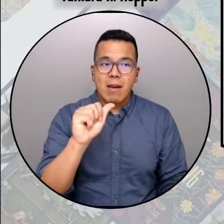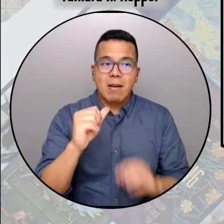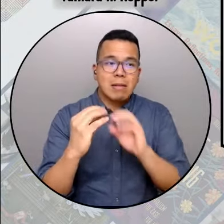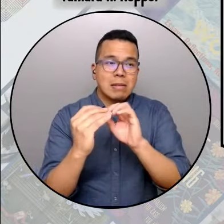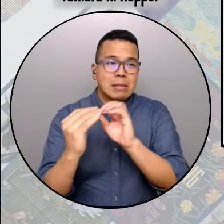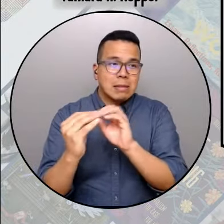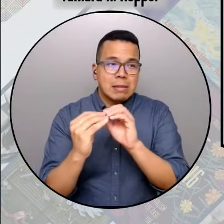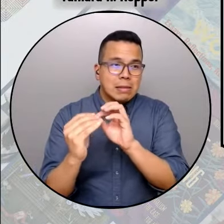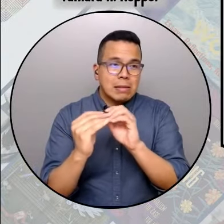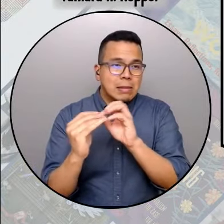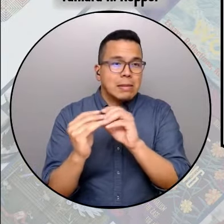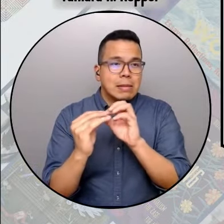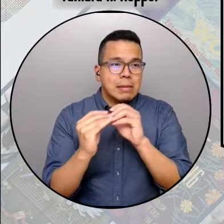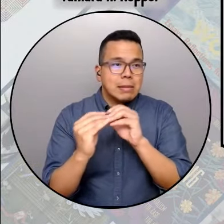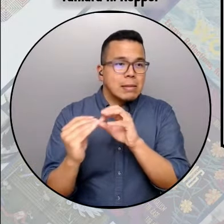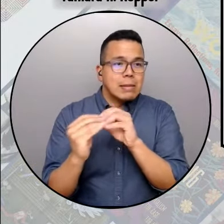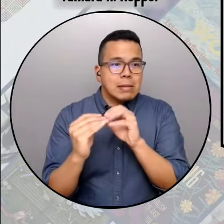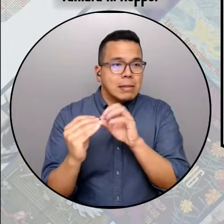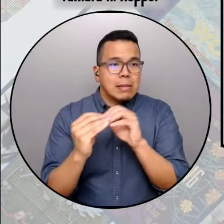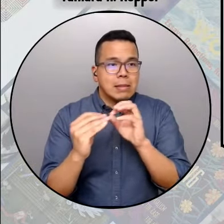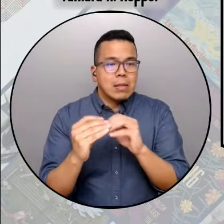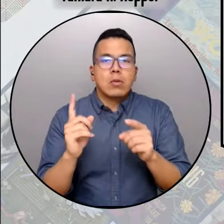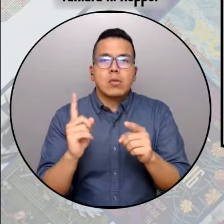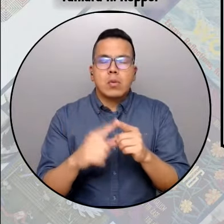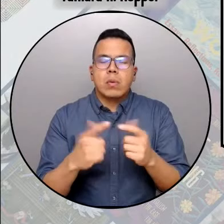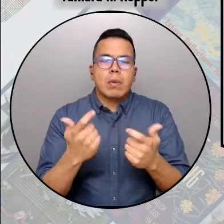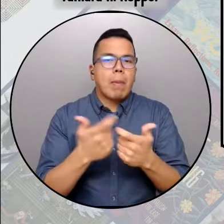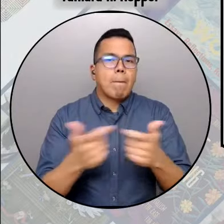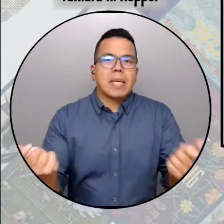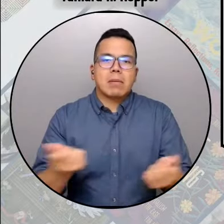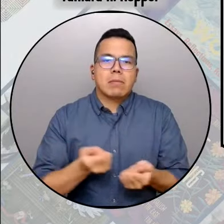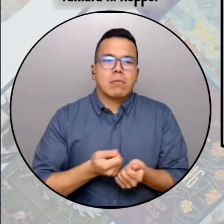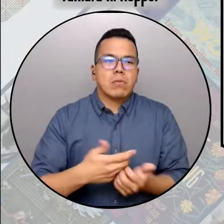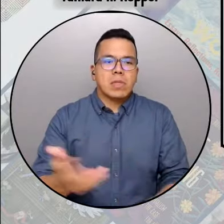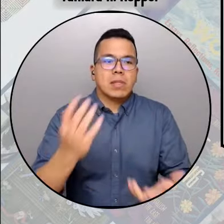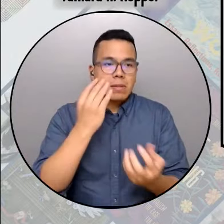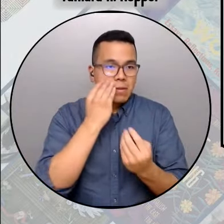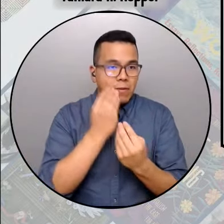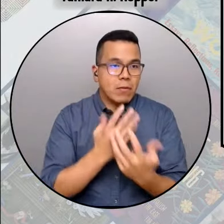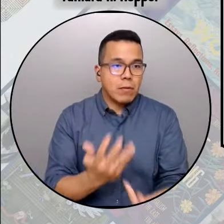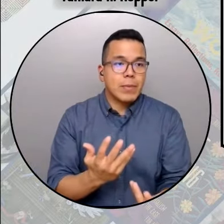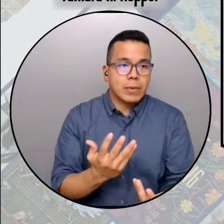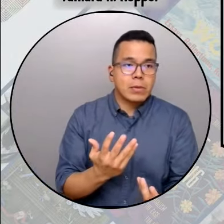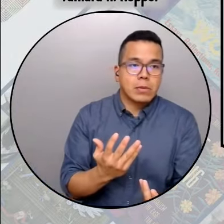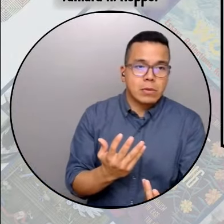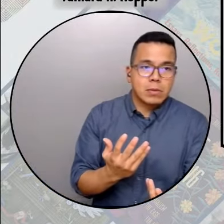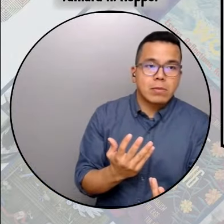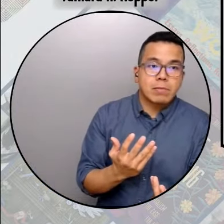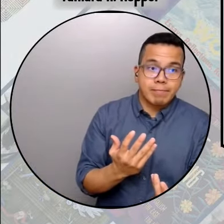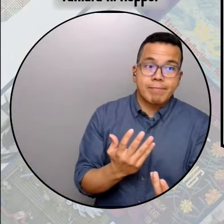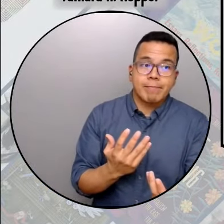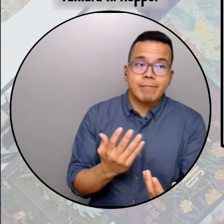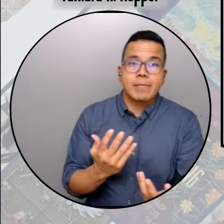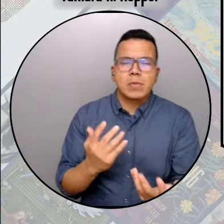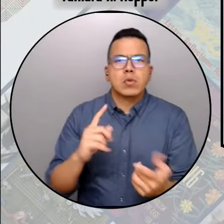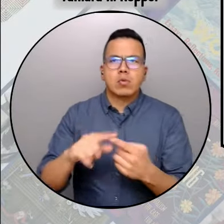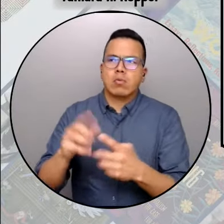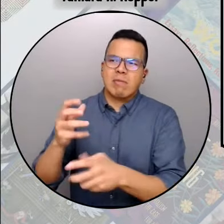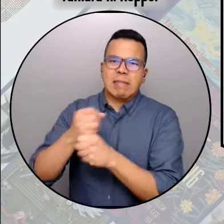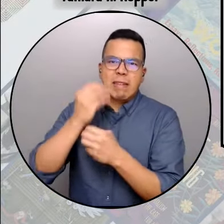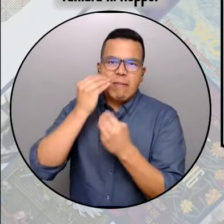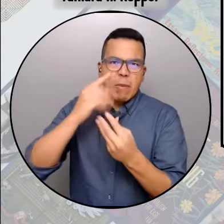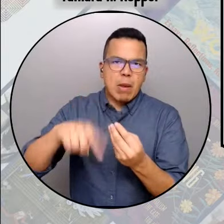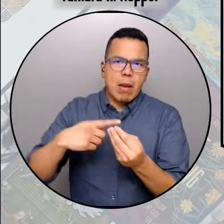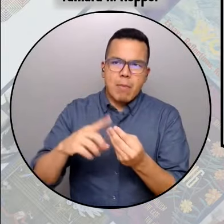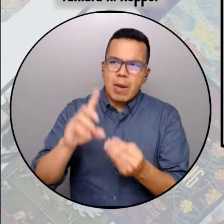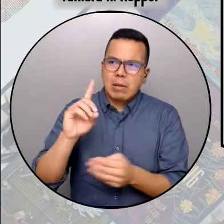that resulted in the most comprehensive public release to date, the Department of Homeland Security Immigrant Detention Center contracts, right? So a lot of people are interested